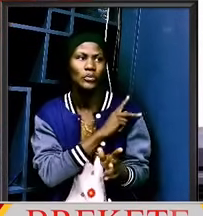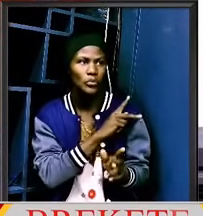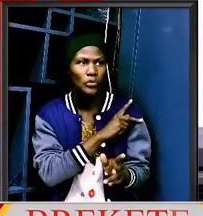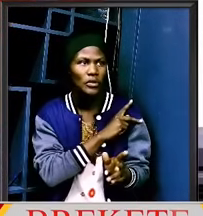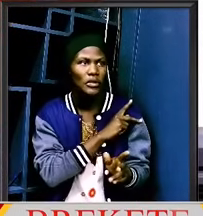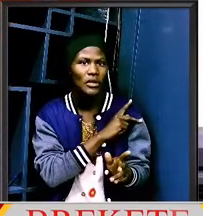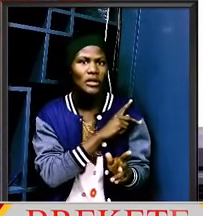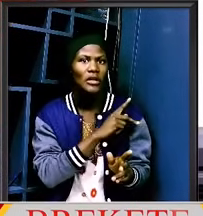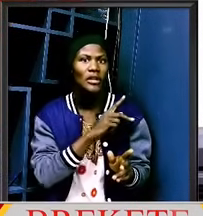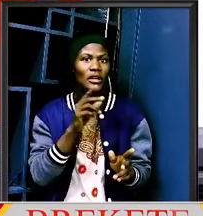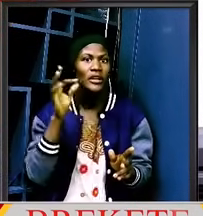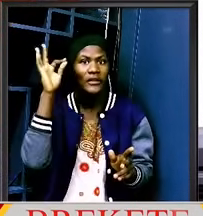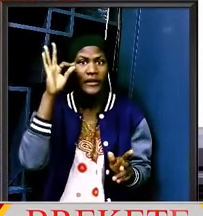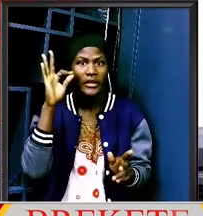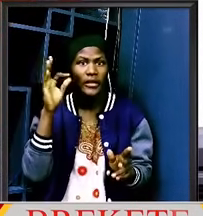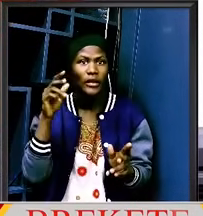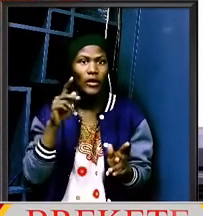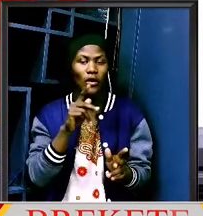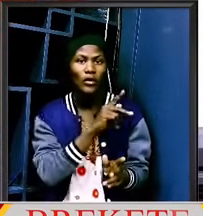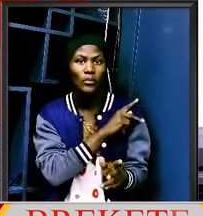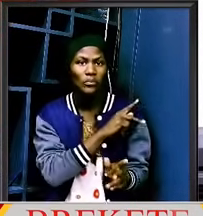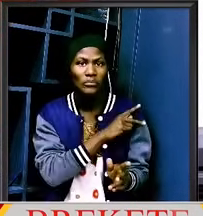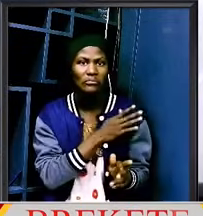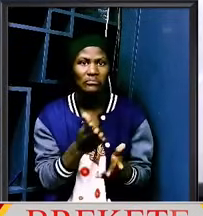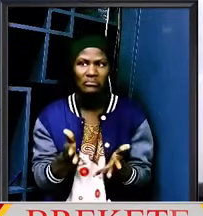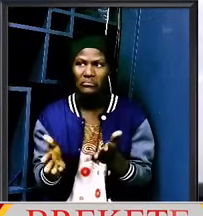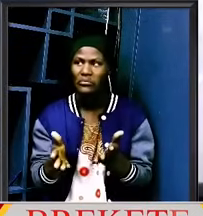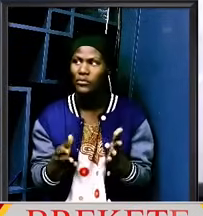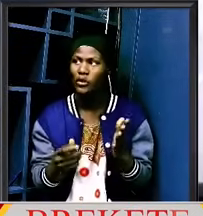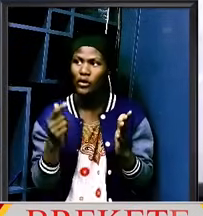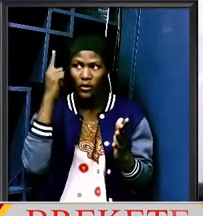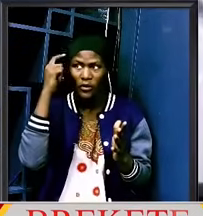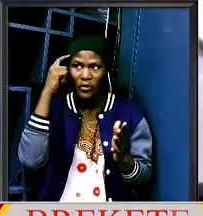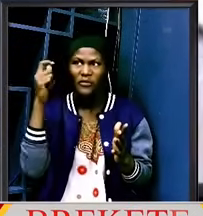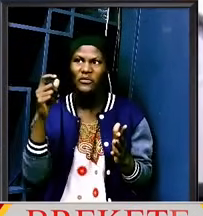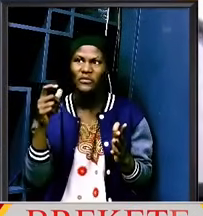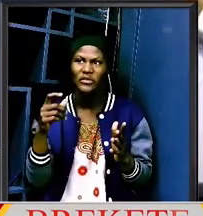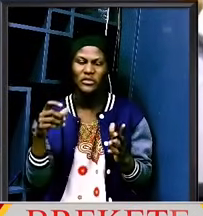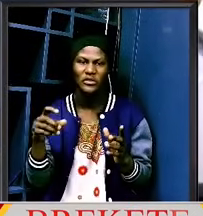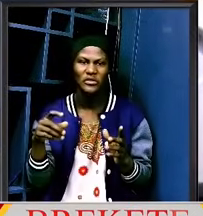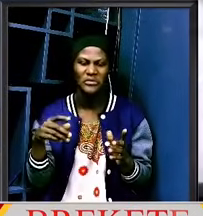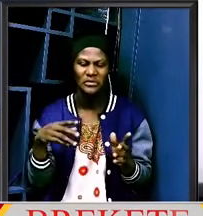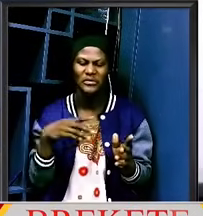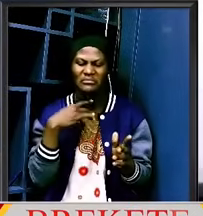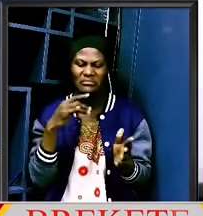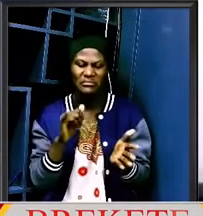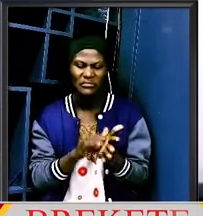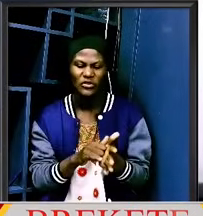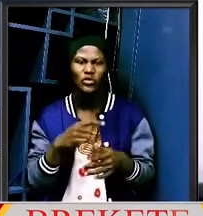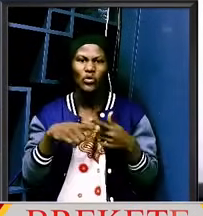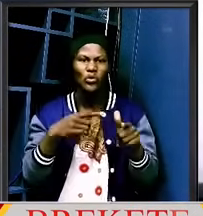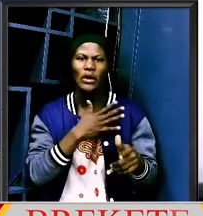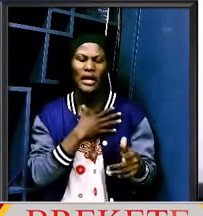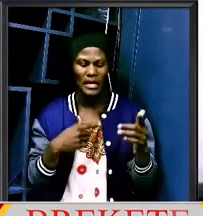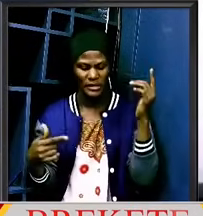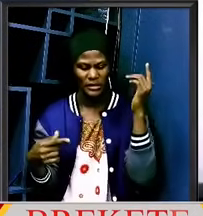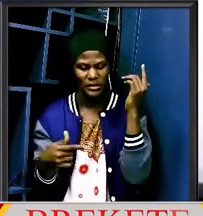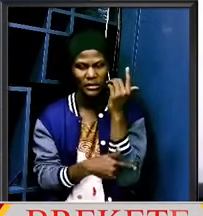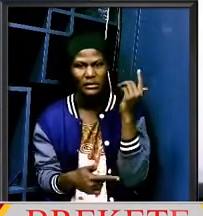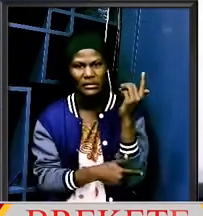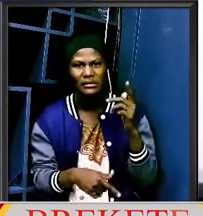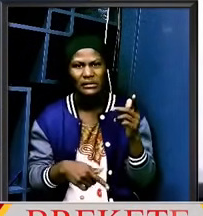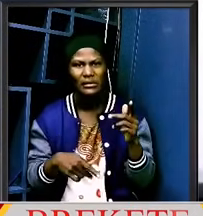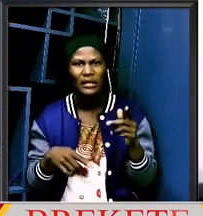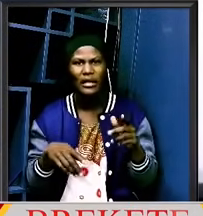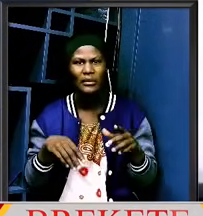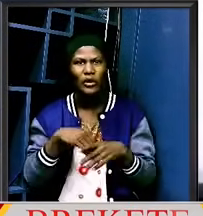governor, they control them to go and kidnap somebody, to go and kill somebody. Then you can't talk of